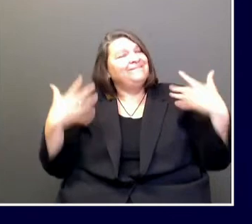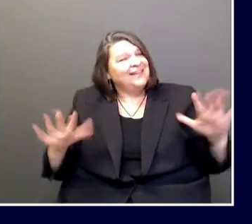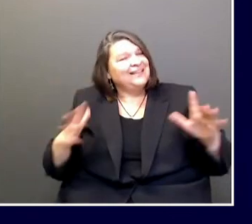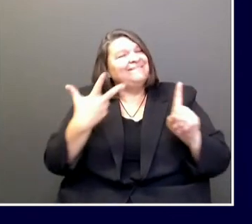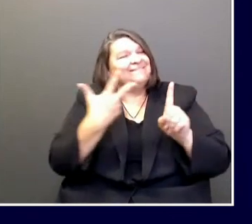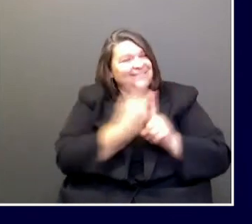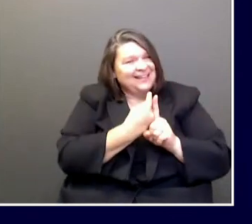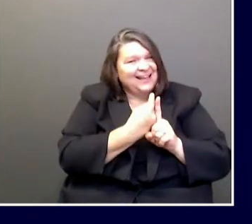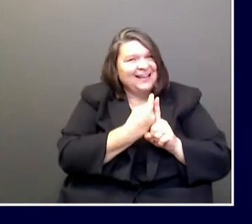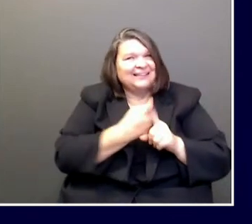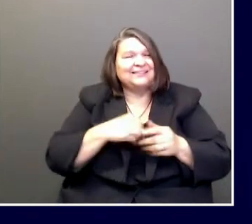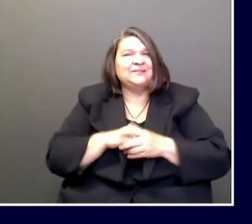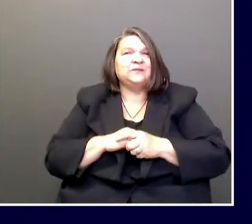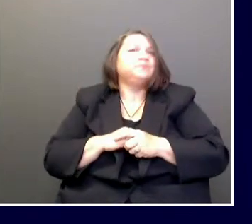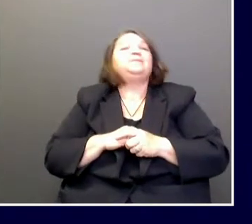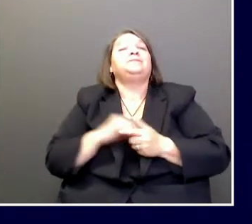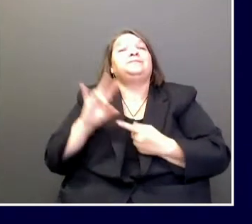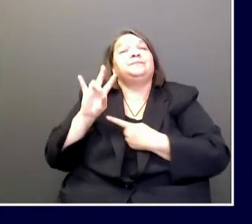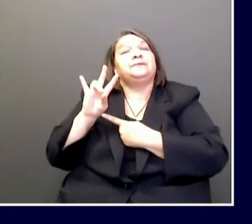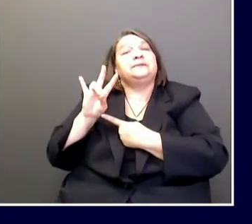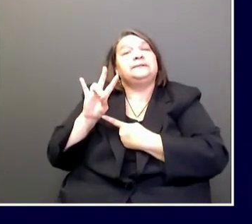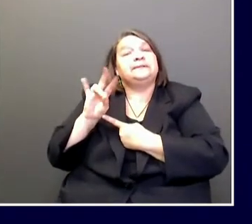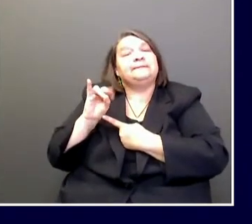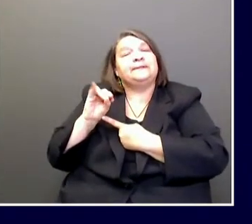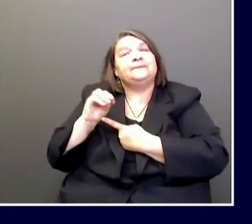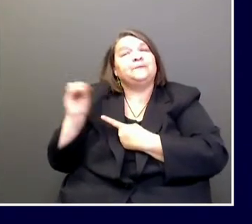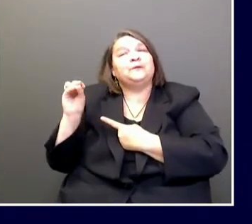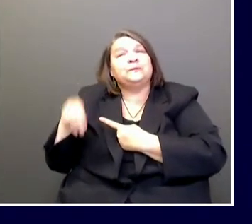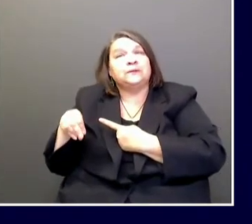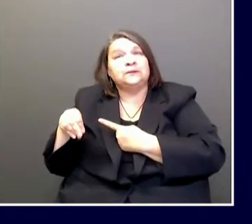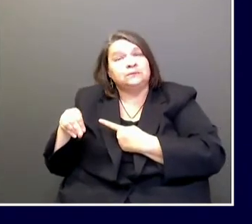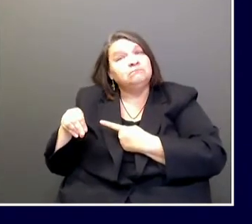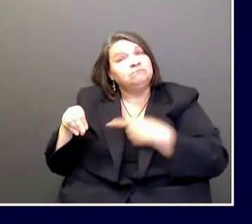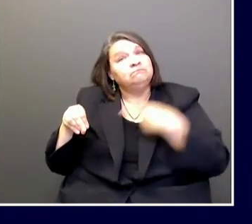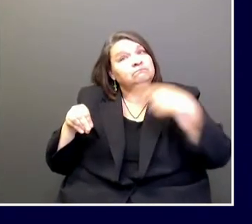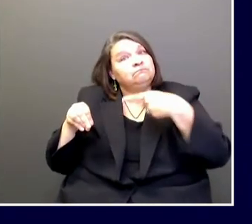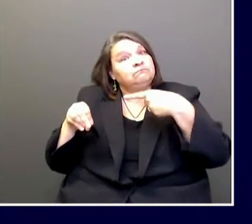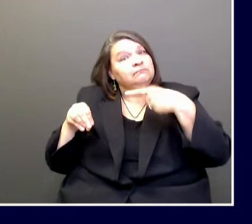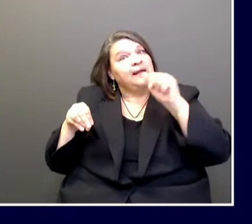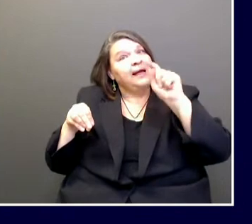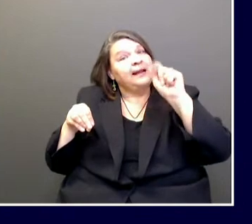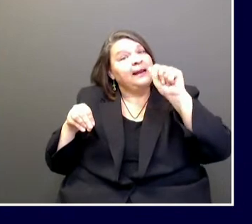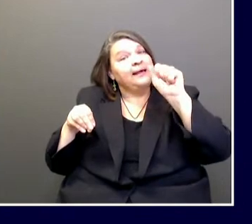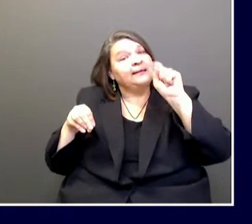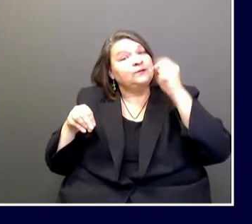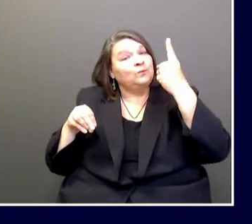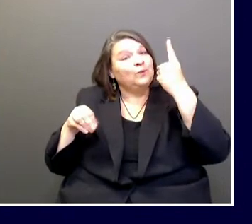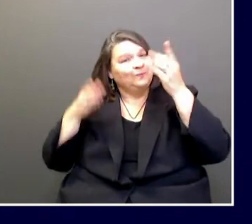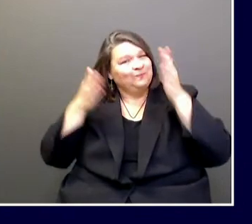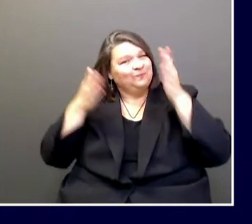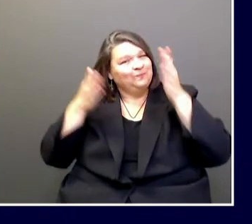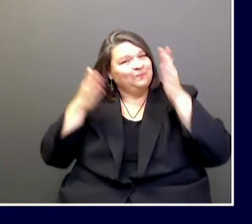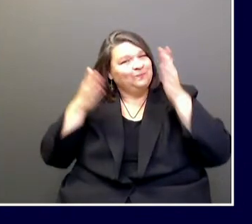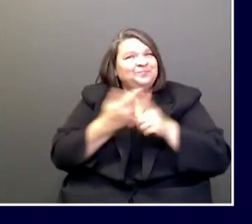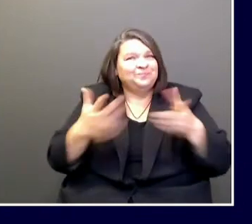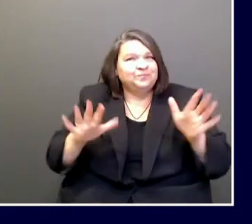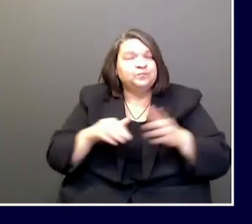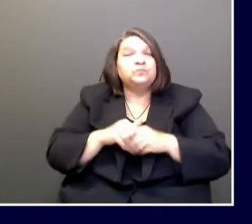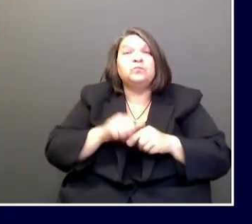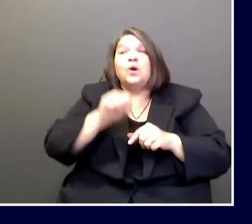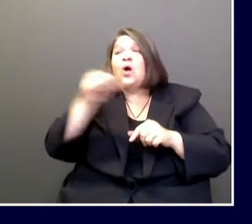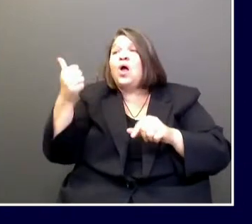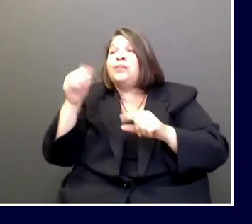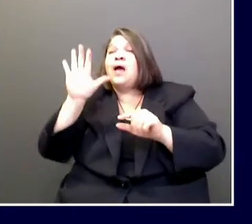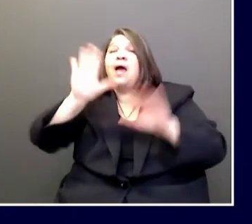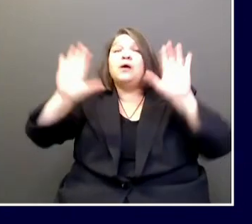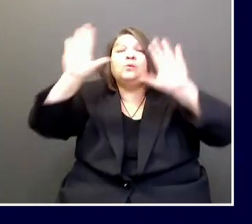of most countries. We're ahead of Israel. We're ahead of a lot of highly vaccinated places. That means the virus has a lot less room to